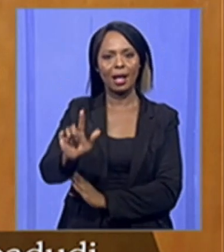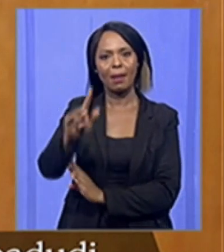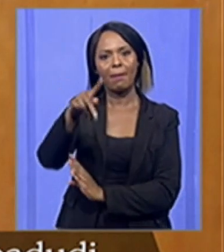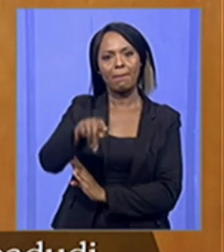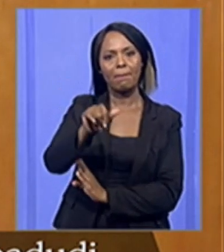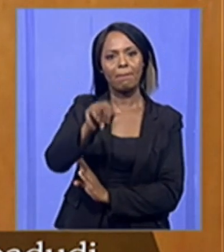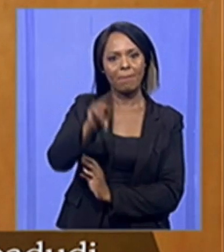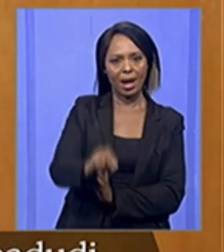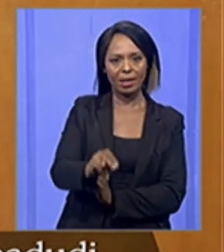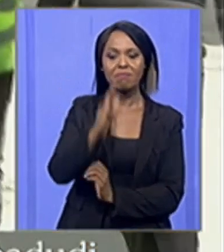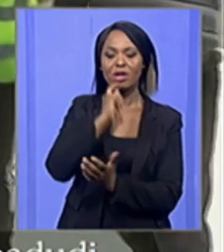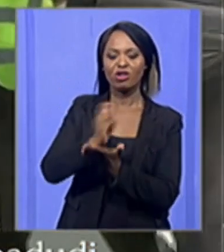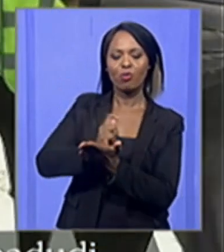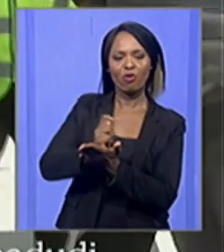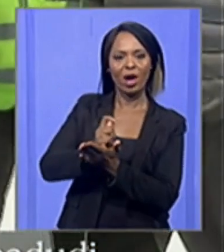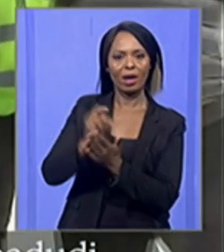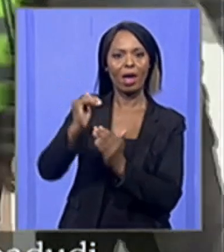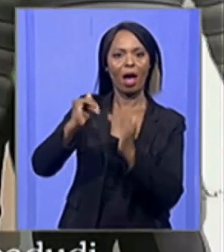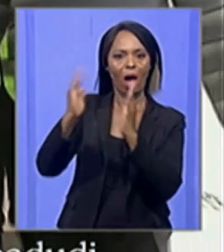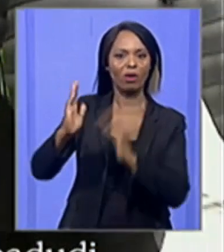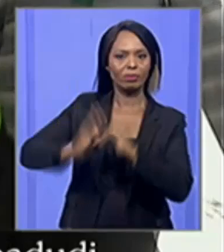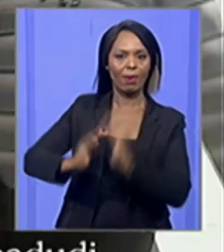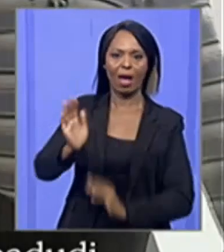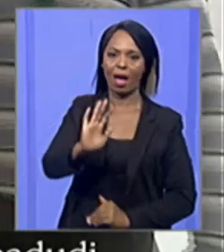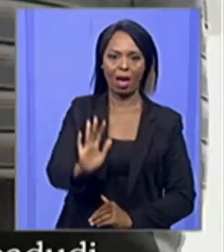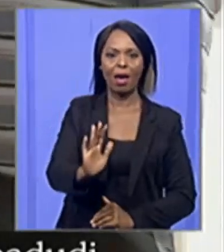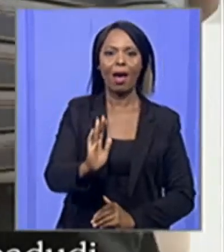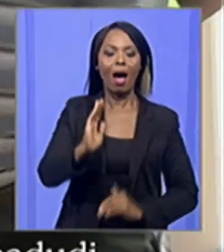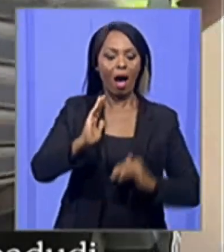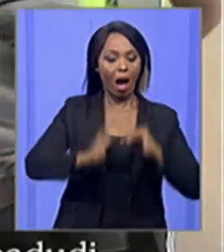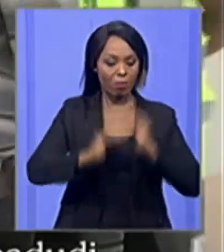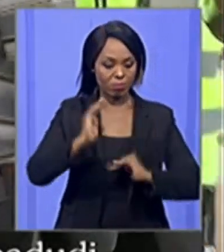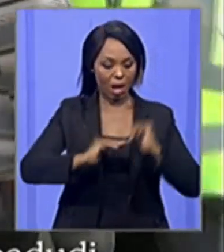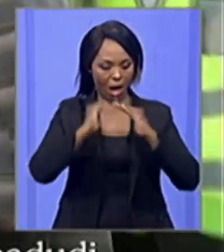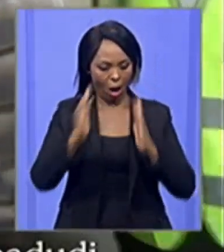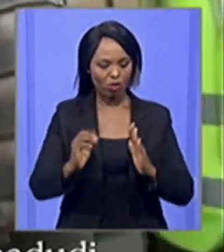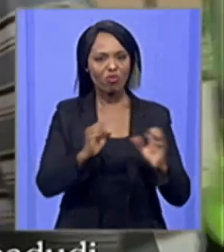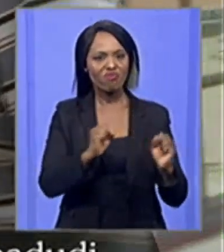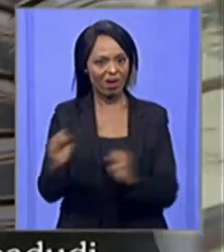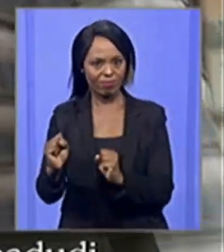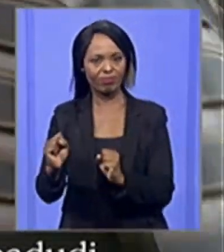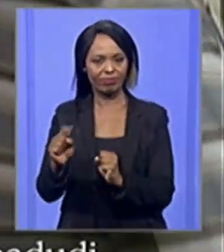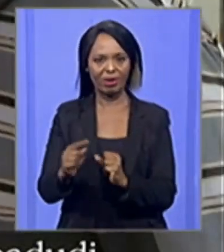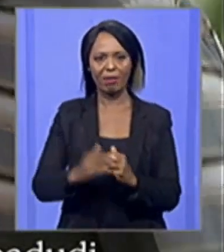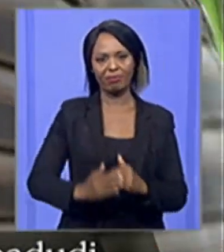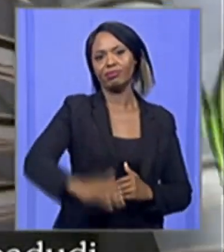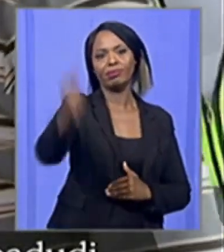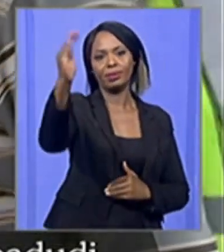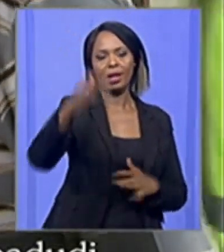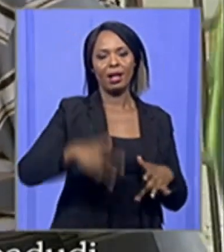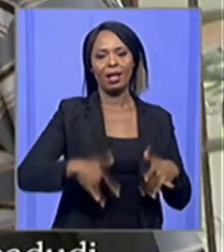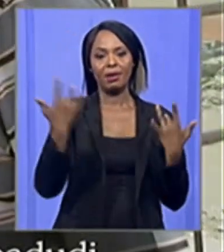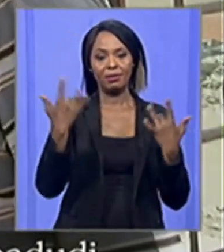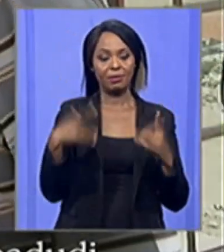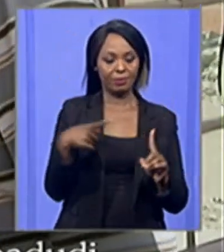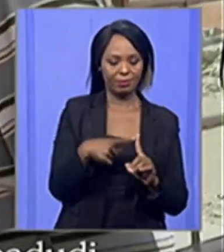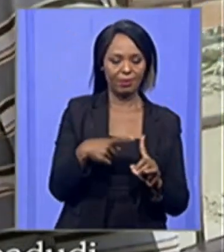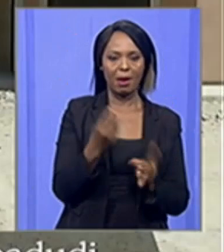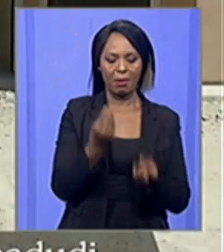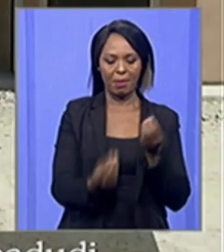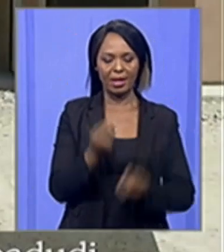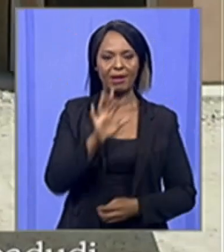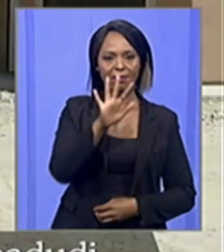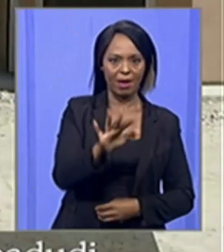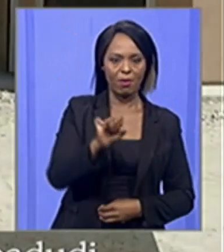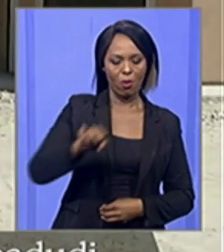we are going to build houses. E mong wa baahi ba tlo fumana matlo ke David Shubing ya dulang le mohatsai le bana ba bahlano.